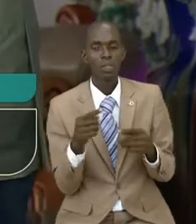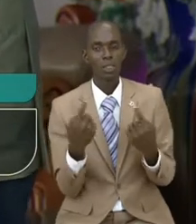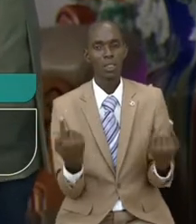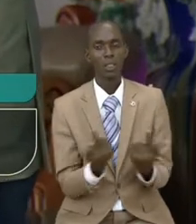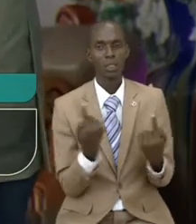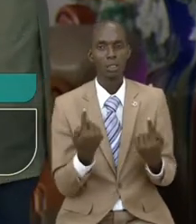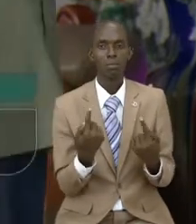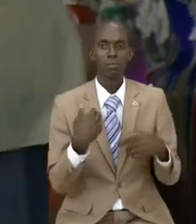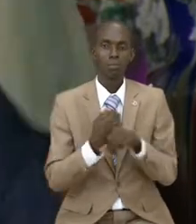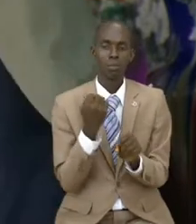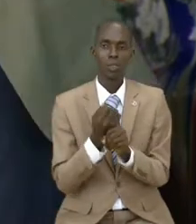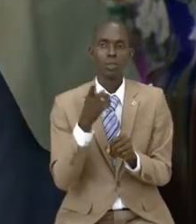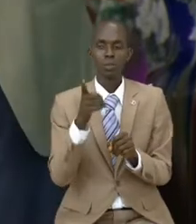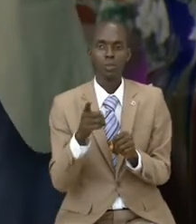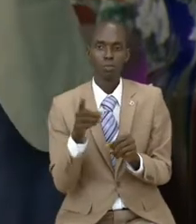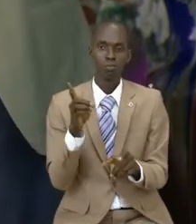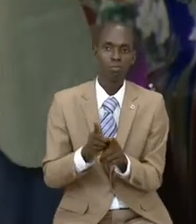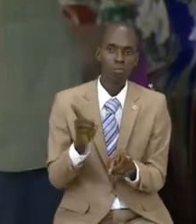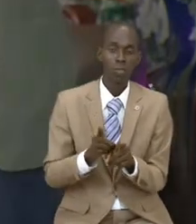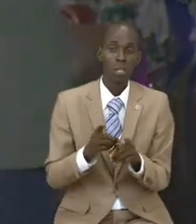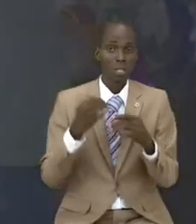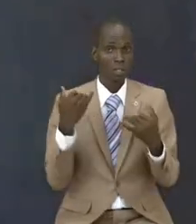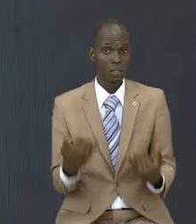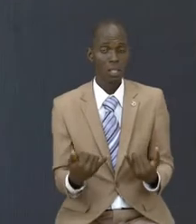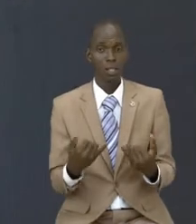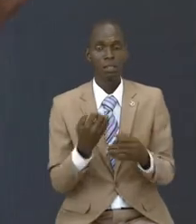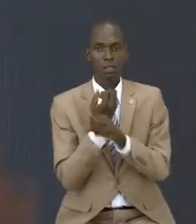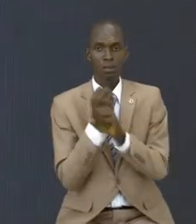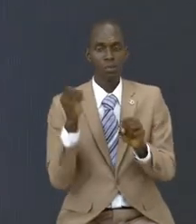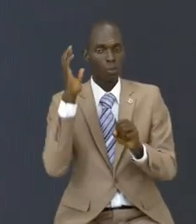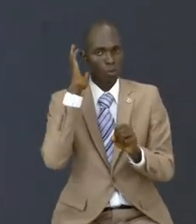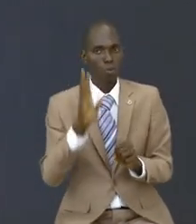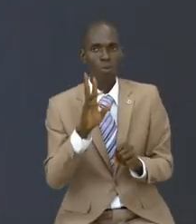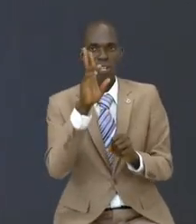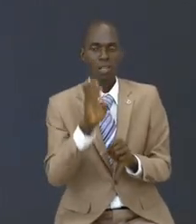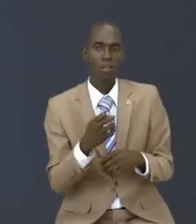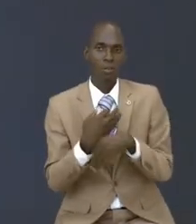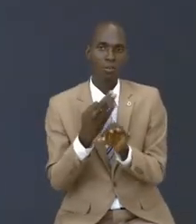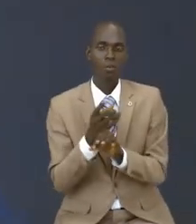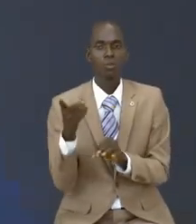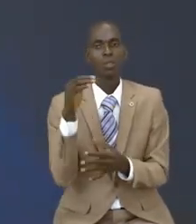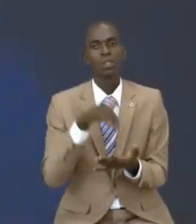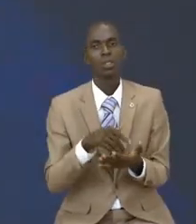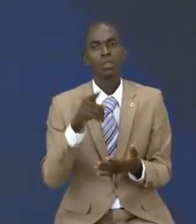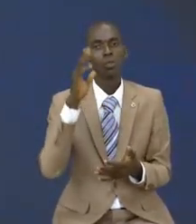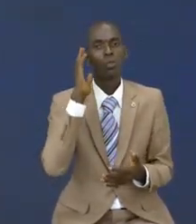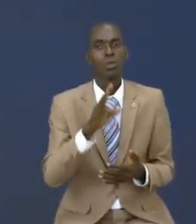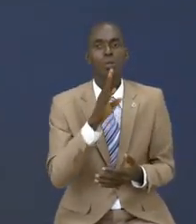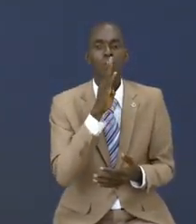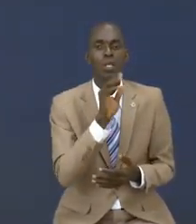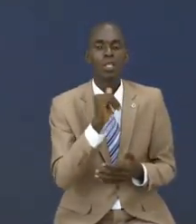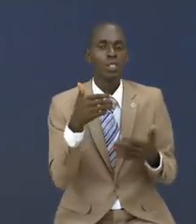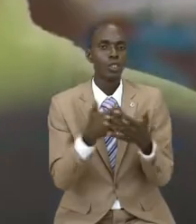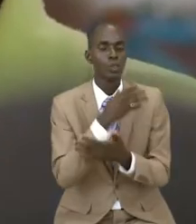you. Now, salvation will reform you. You'll be a new